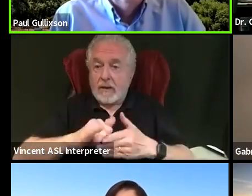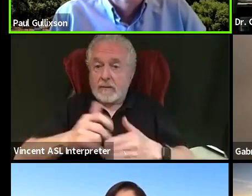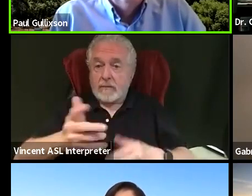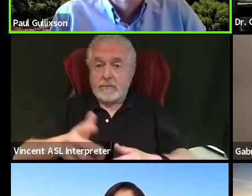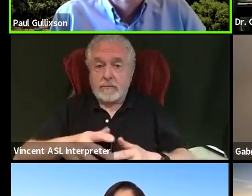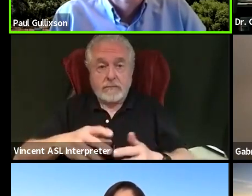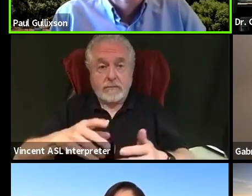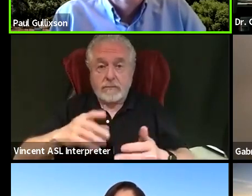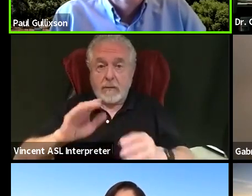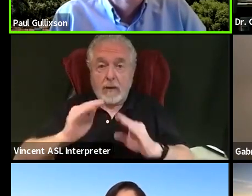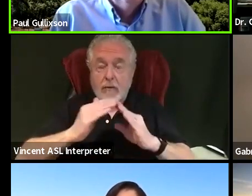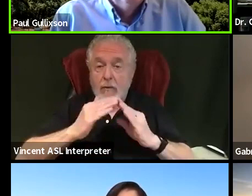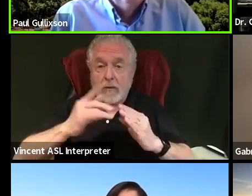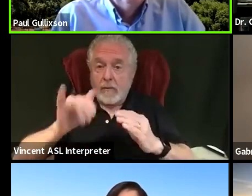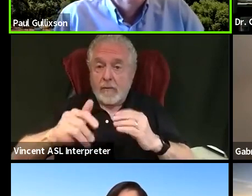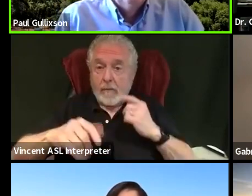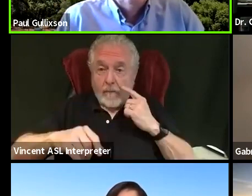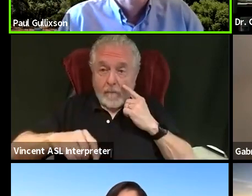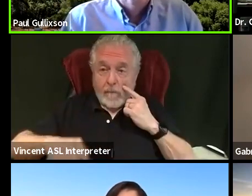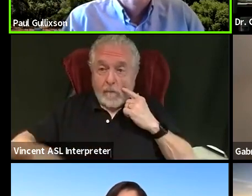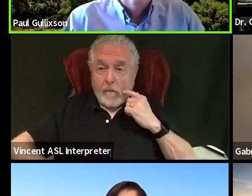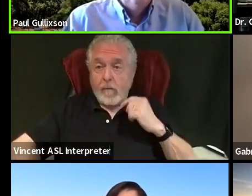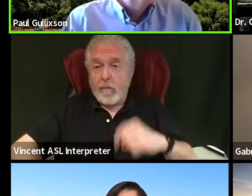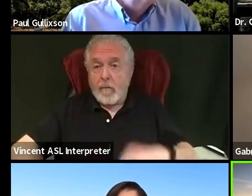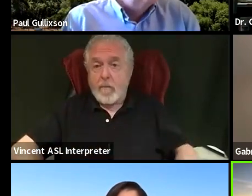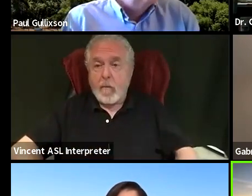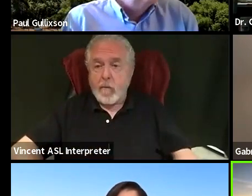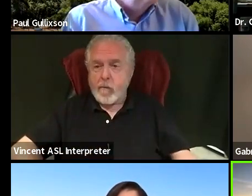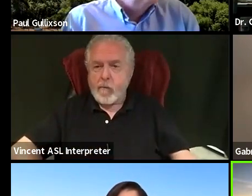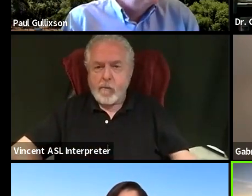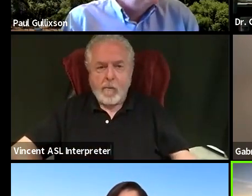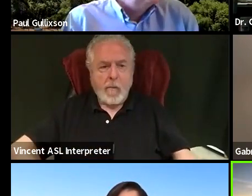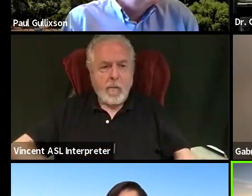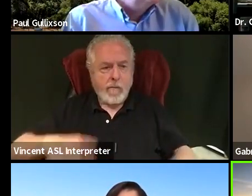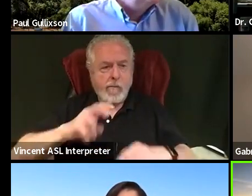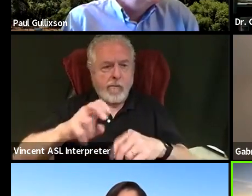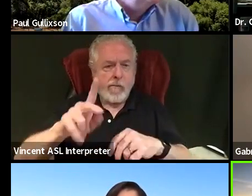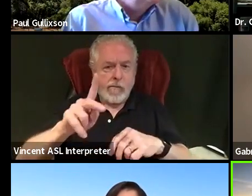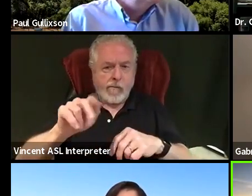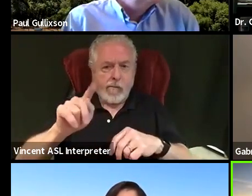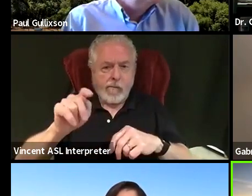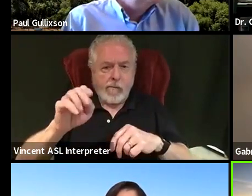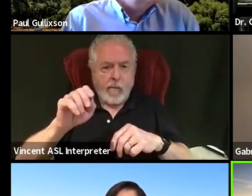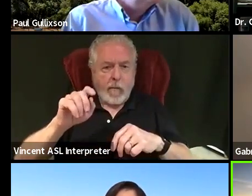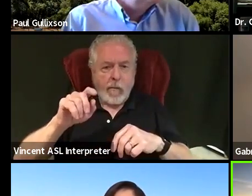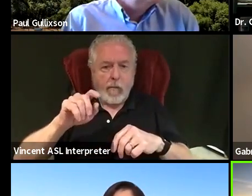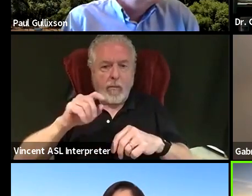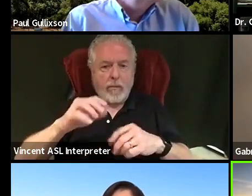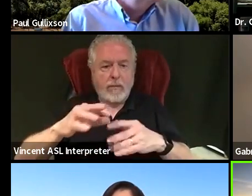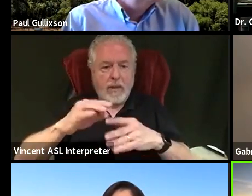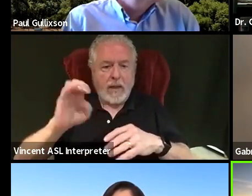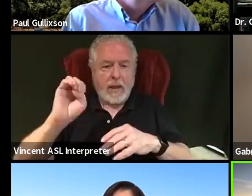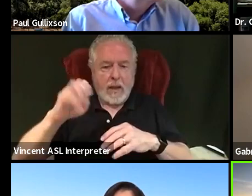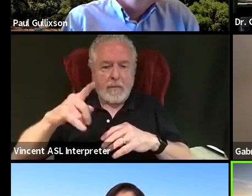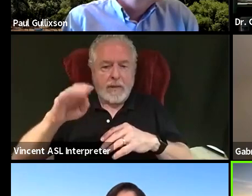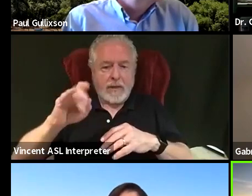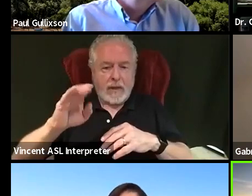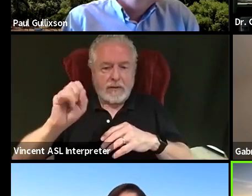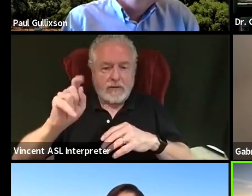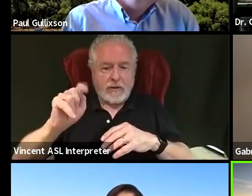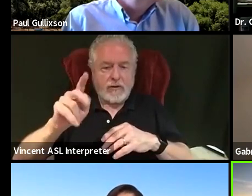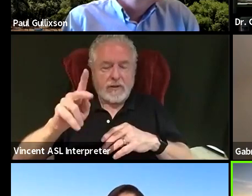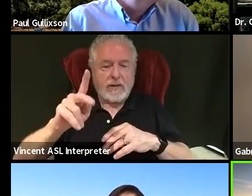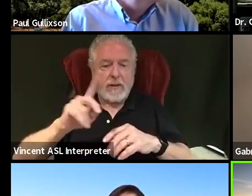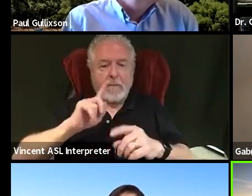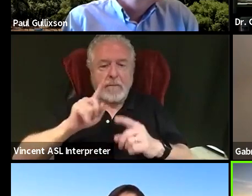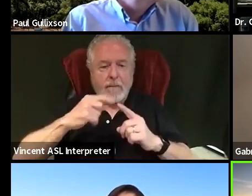that in our community, in our county? You know, let me turn this over to Kate Pack, who's our lead epidemiologist, to